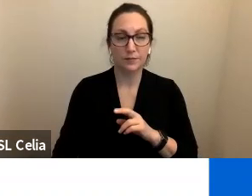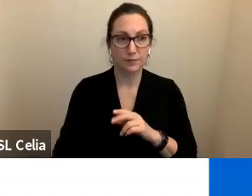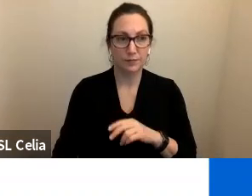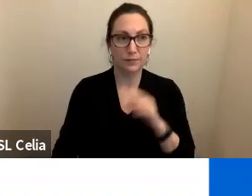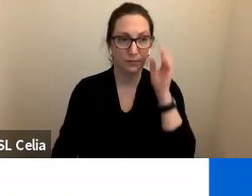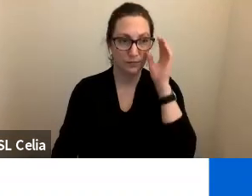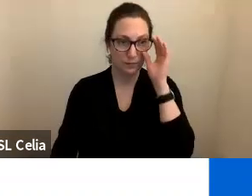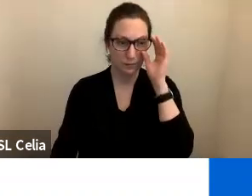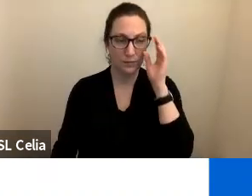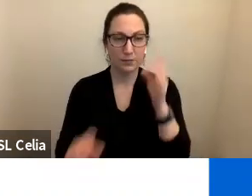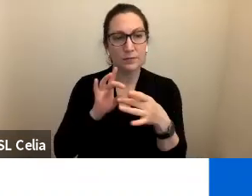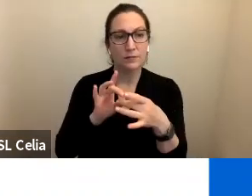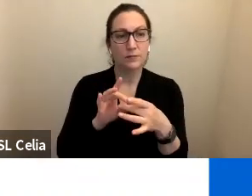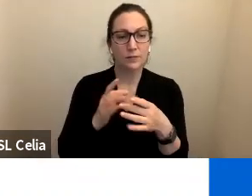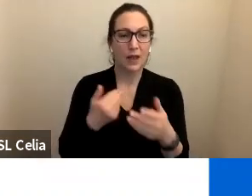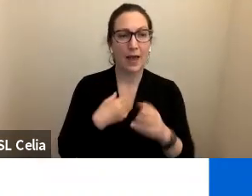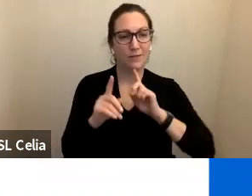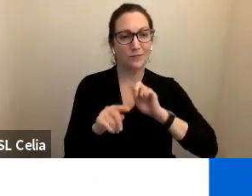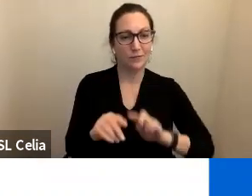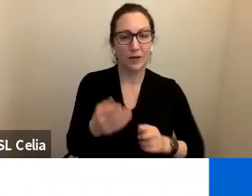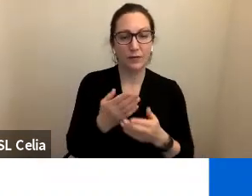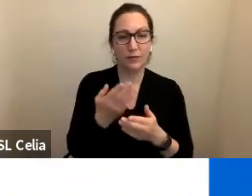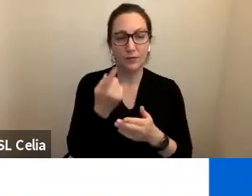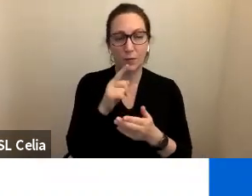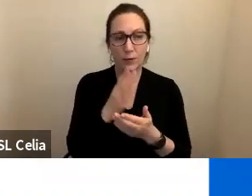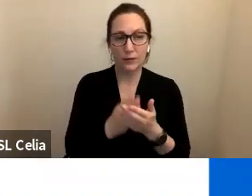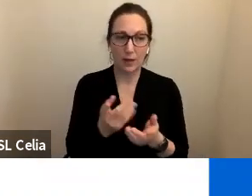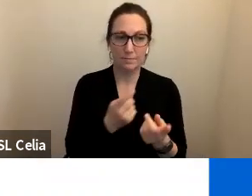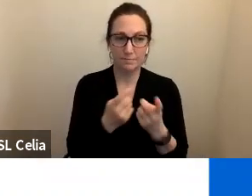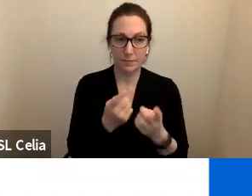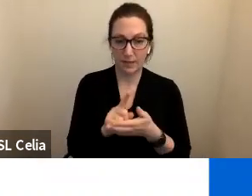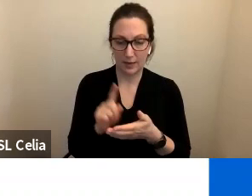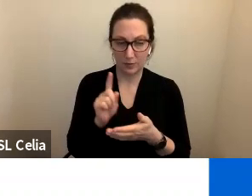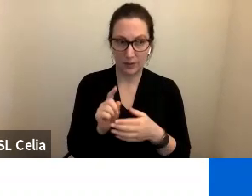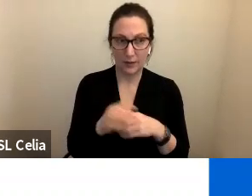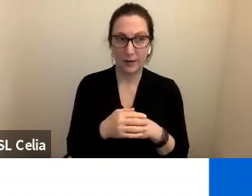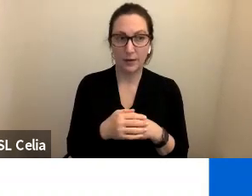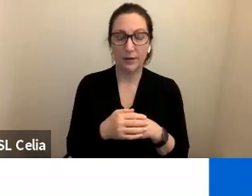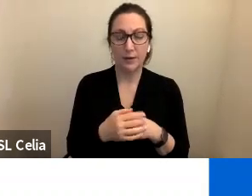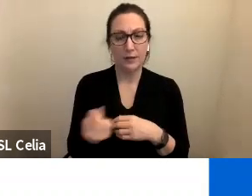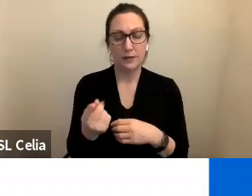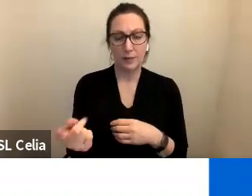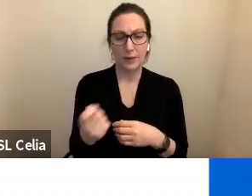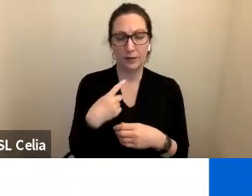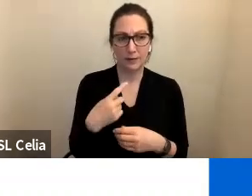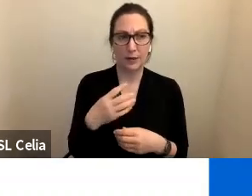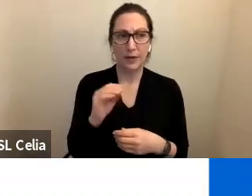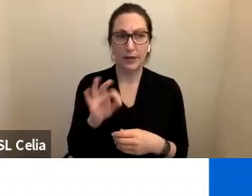questions that were asked. One of the questions that came up is whether we had